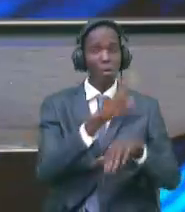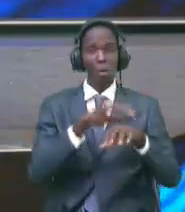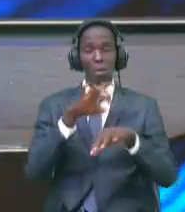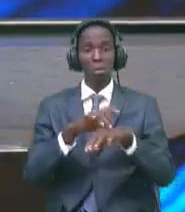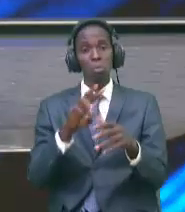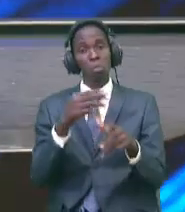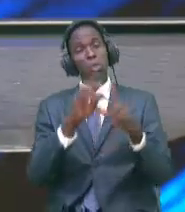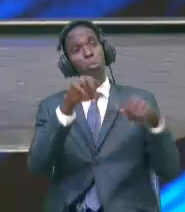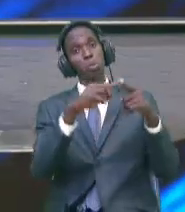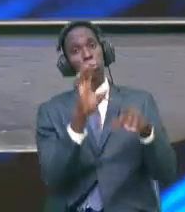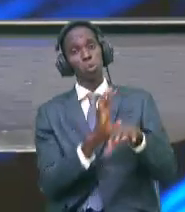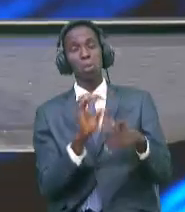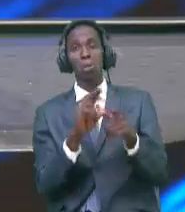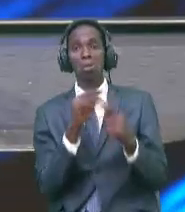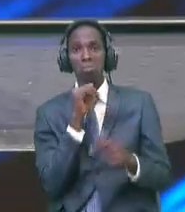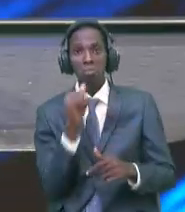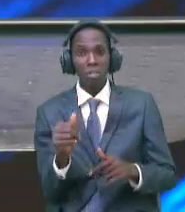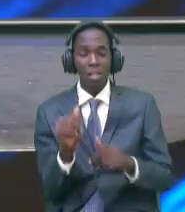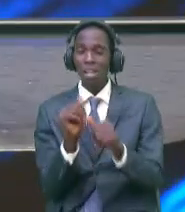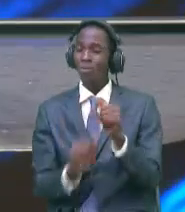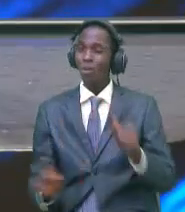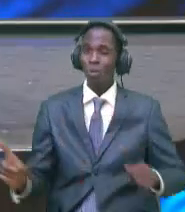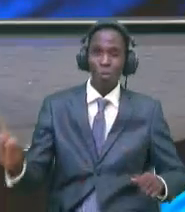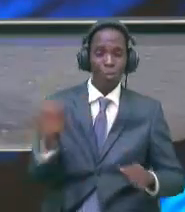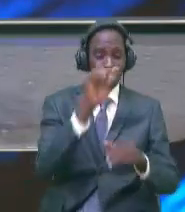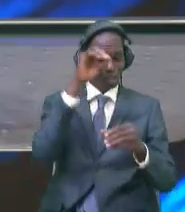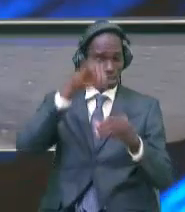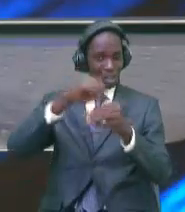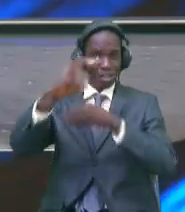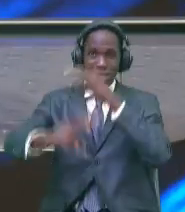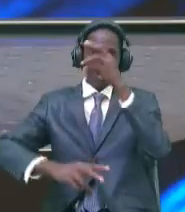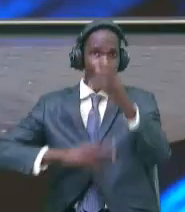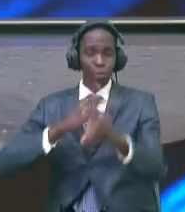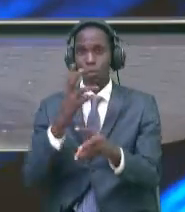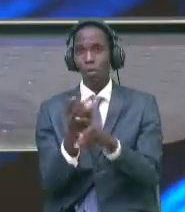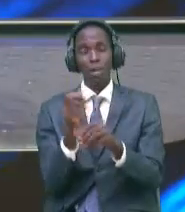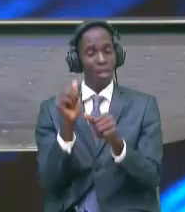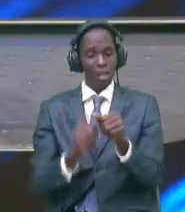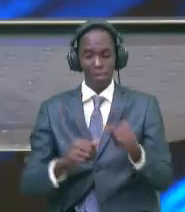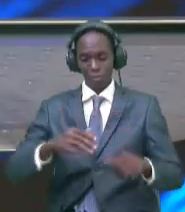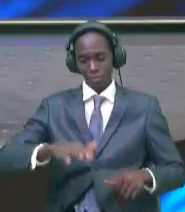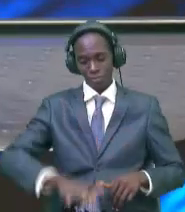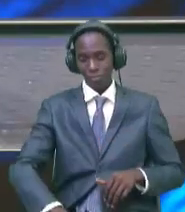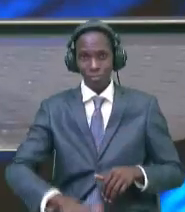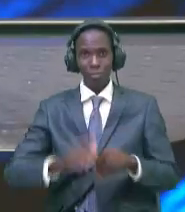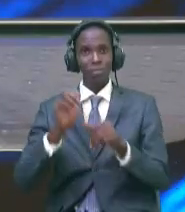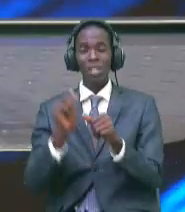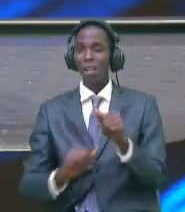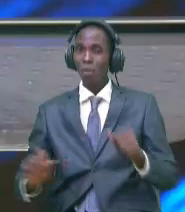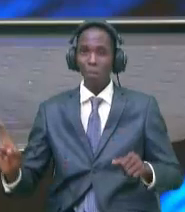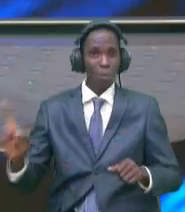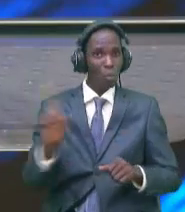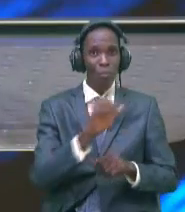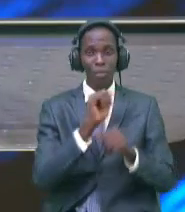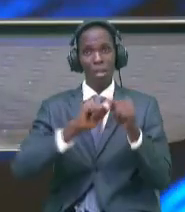church or he doesn't go to church, everyone in the world, every child, everyone,